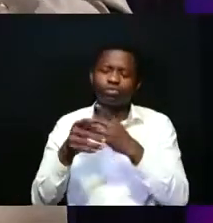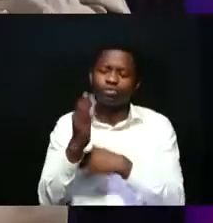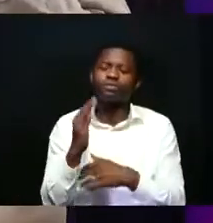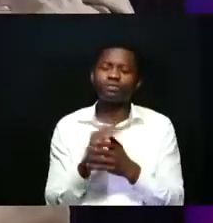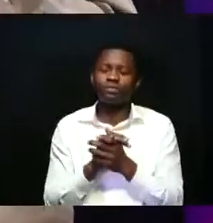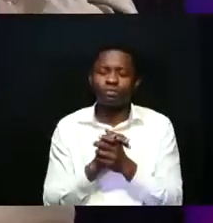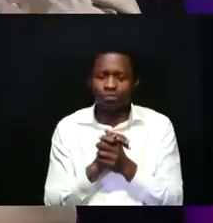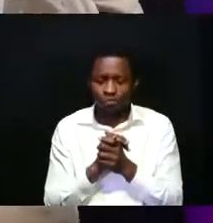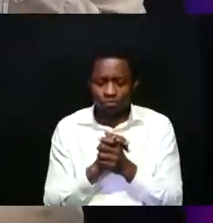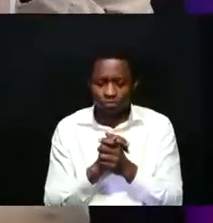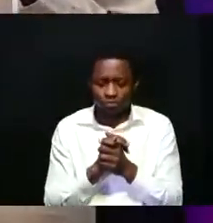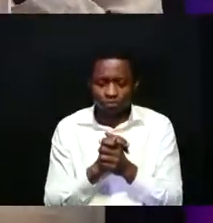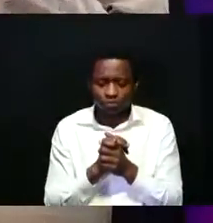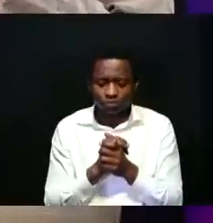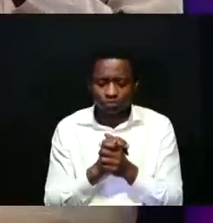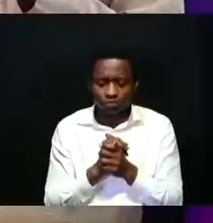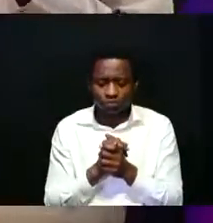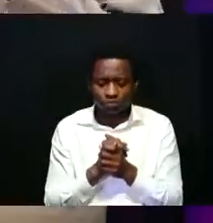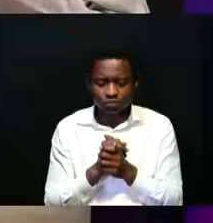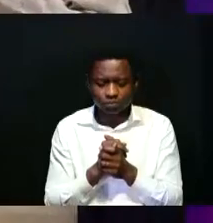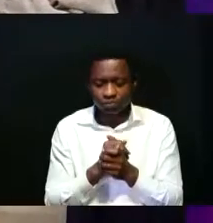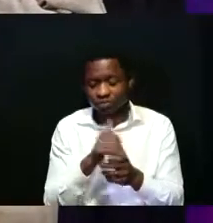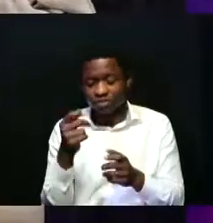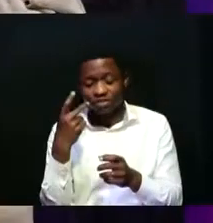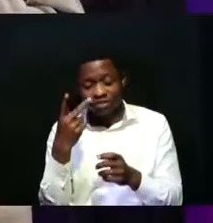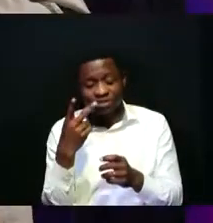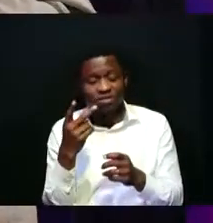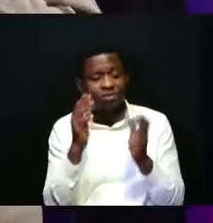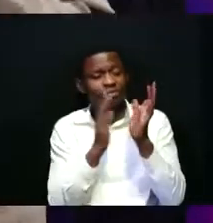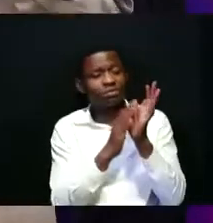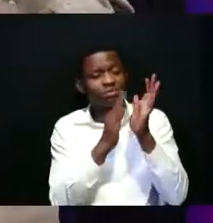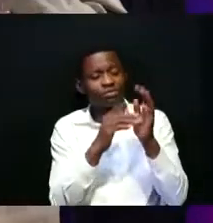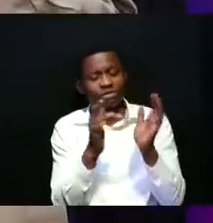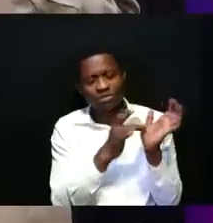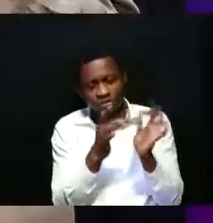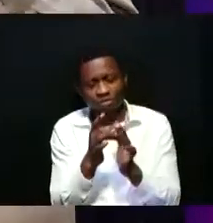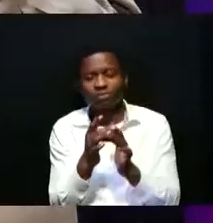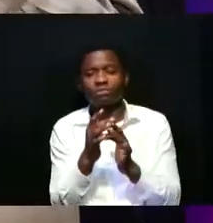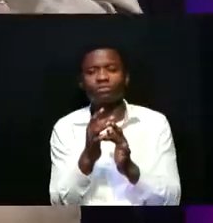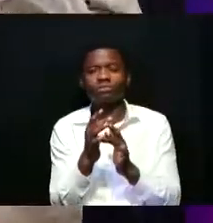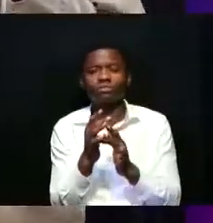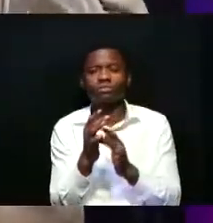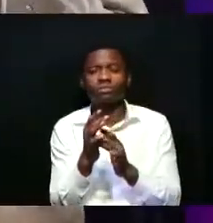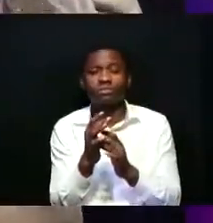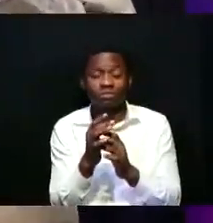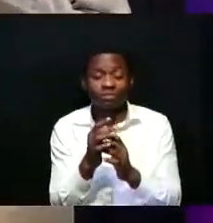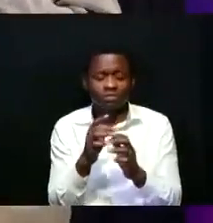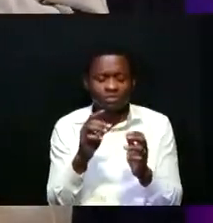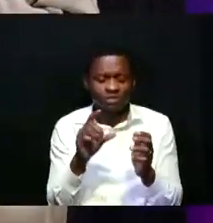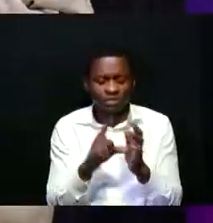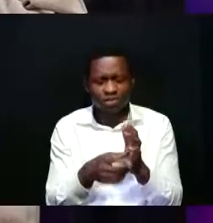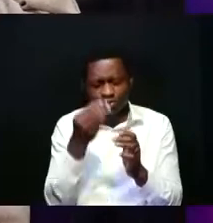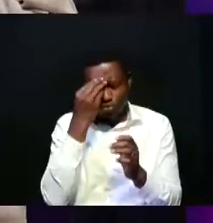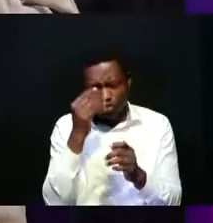Others will see us and praise our Jesus. And know that